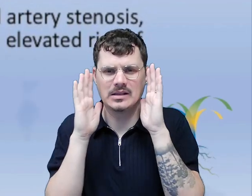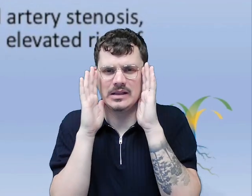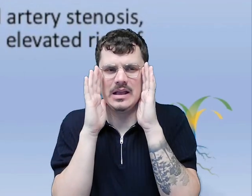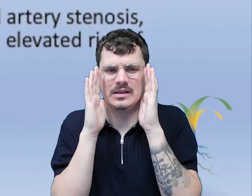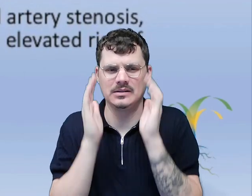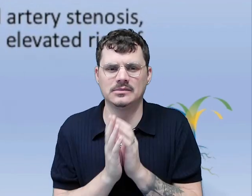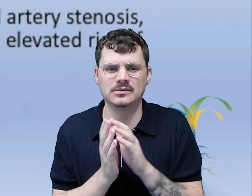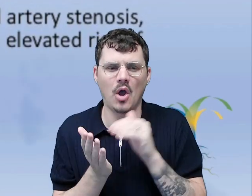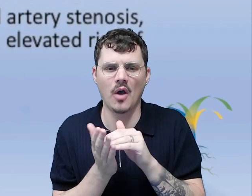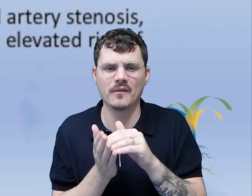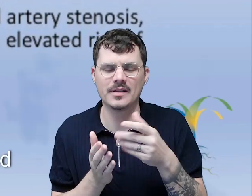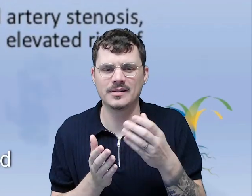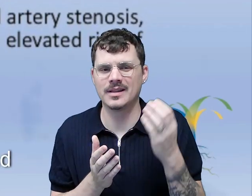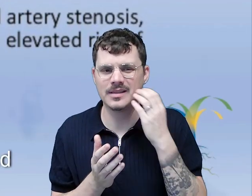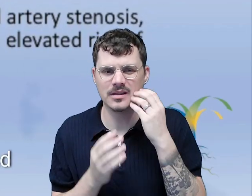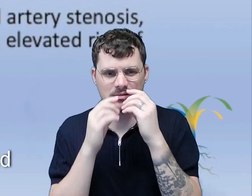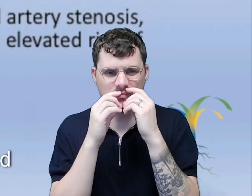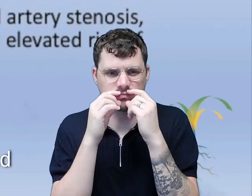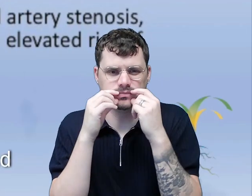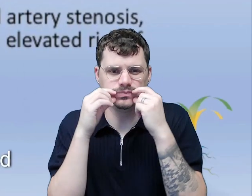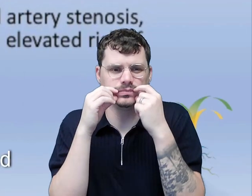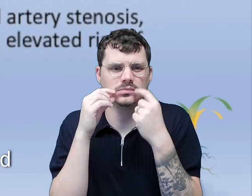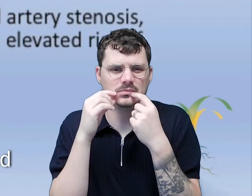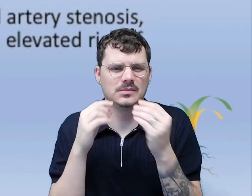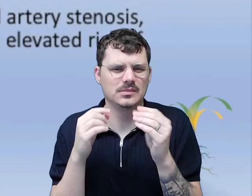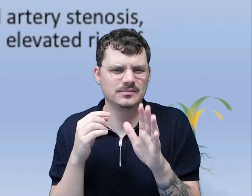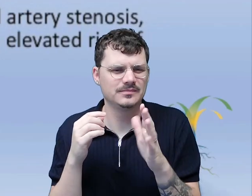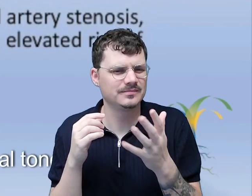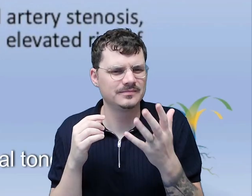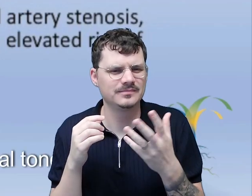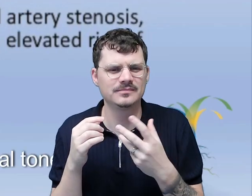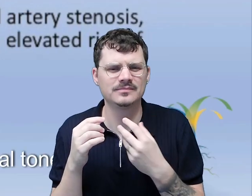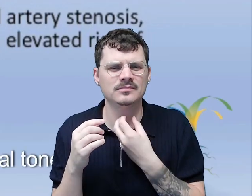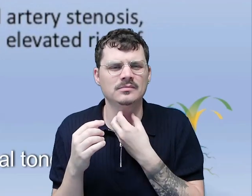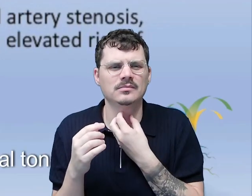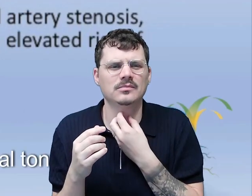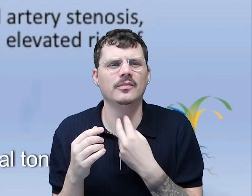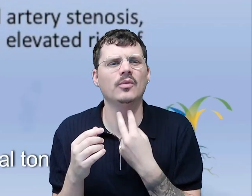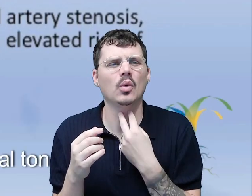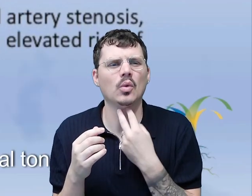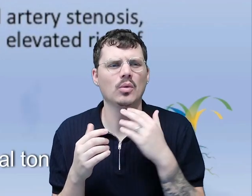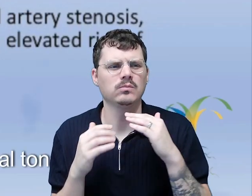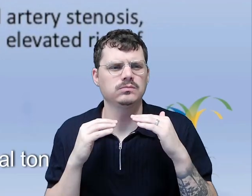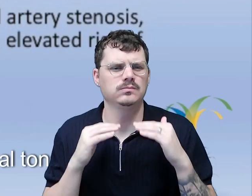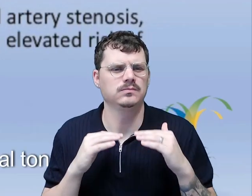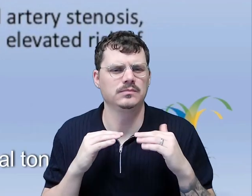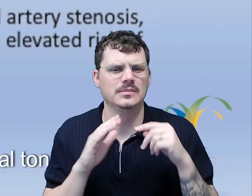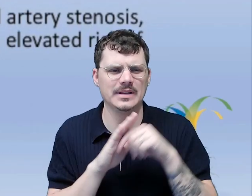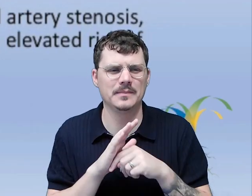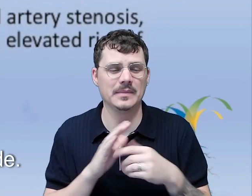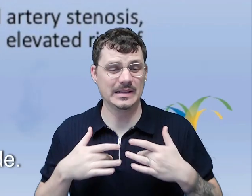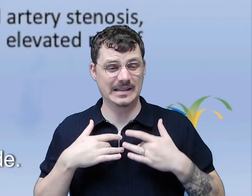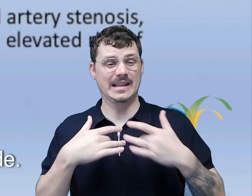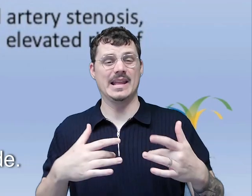sides of their eyes, often a thick, heavy mouth, and an unusual sort of deep metallic vocal